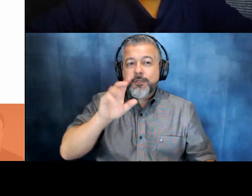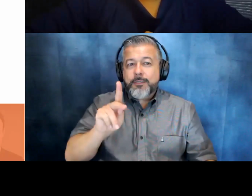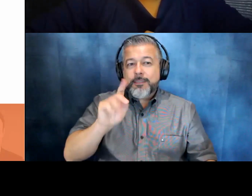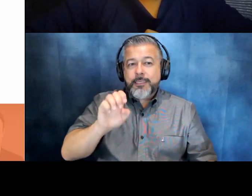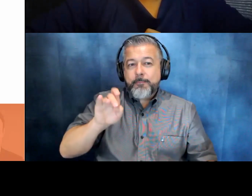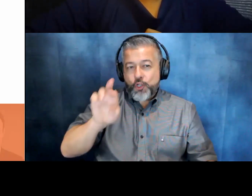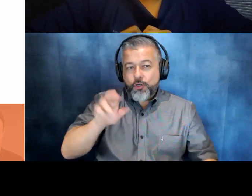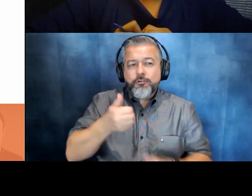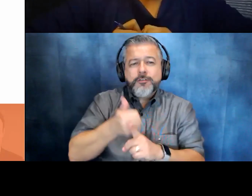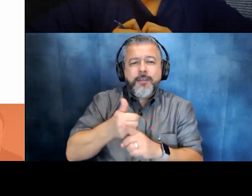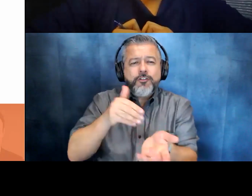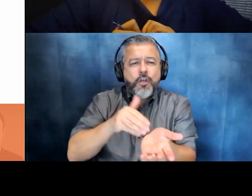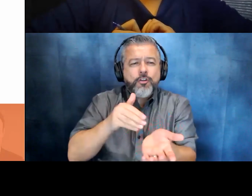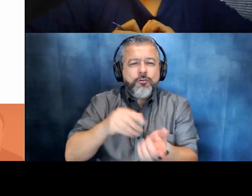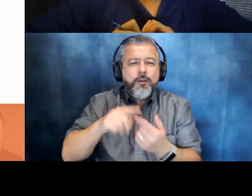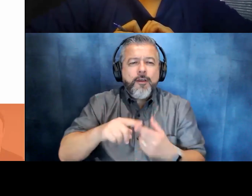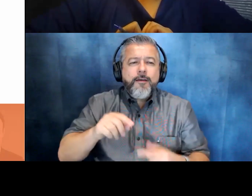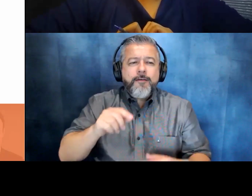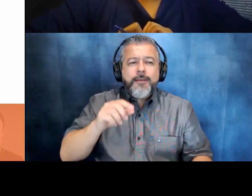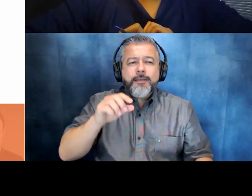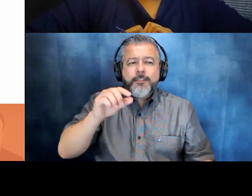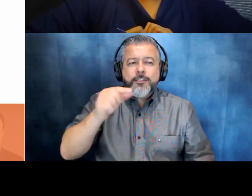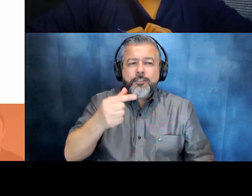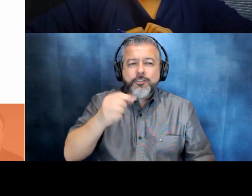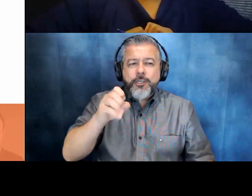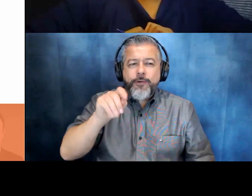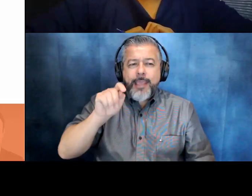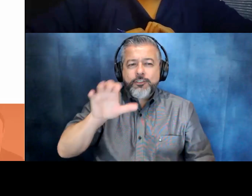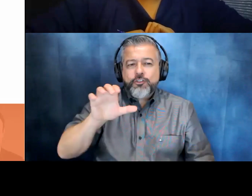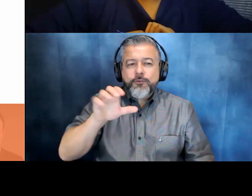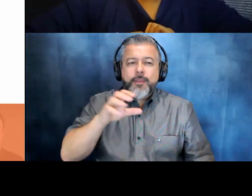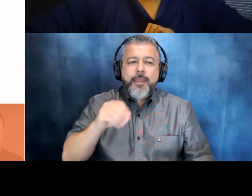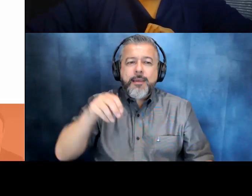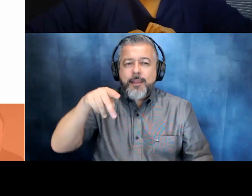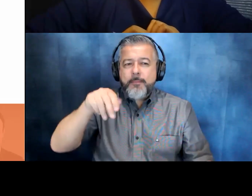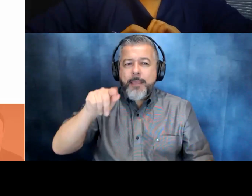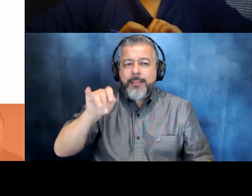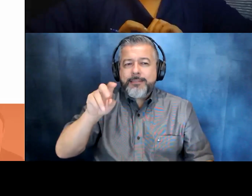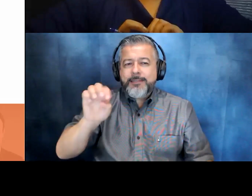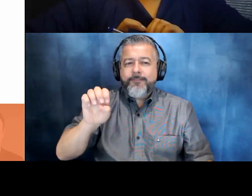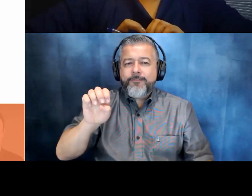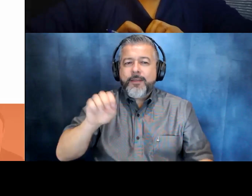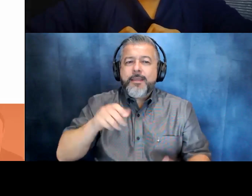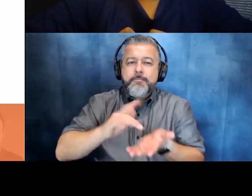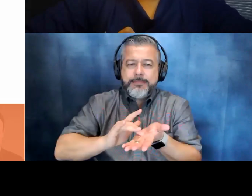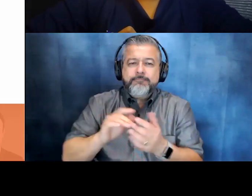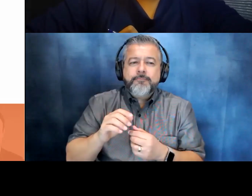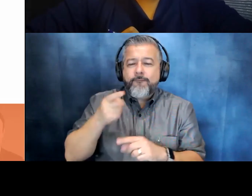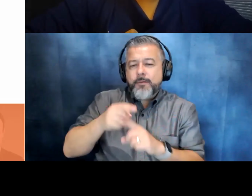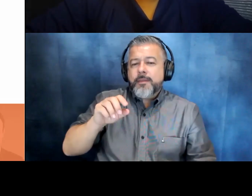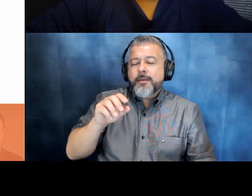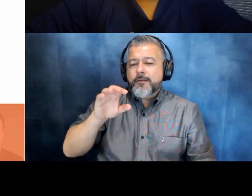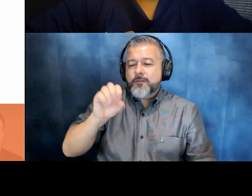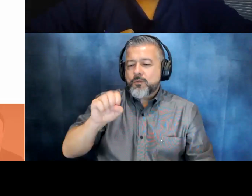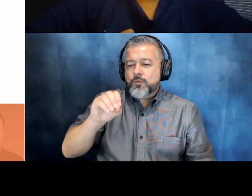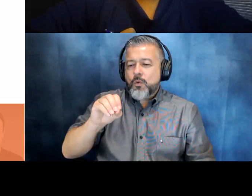Geriatric and Palliative Medicine out of the Kaiser Napa Solano office. And Dr. Keebler is going to talk to